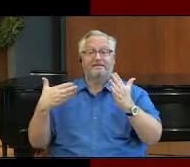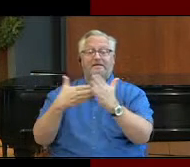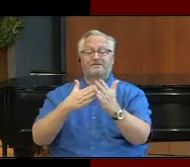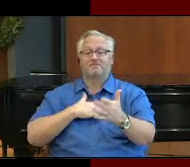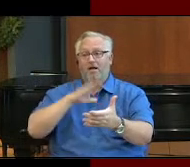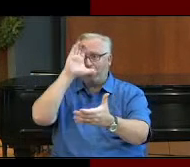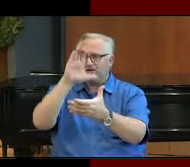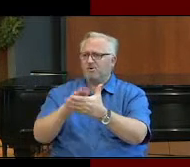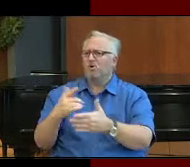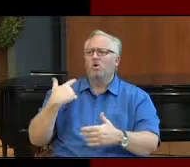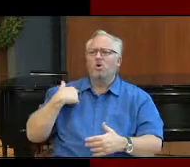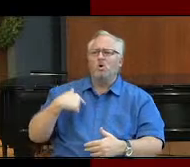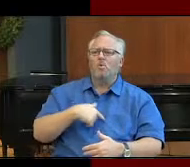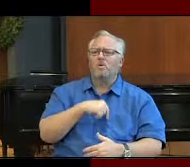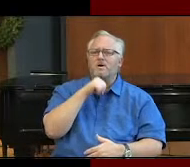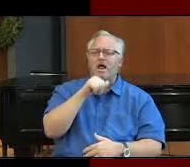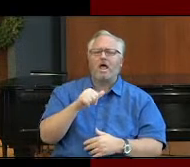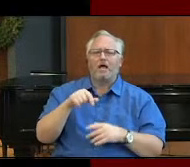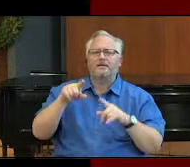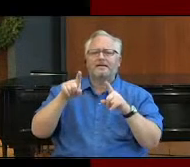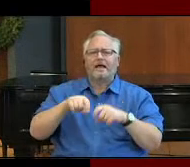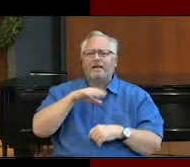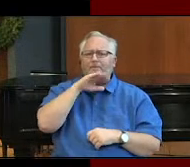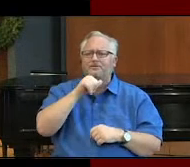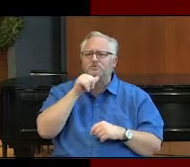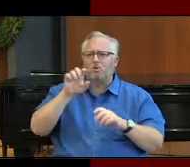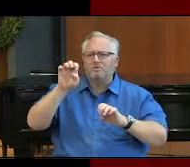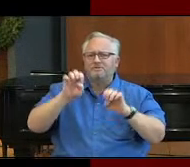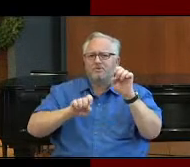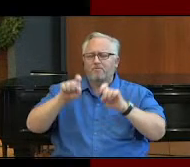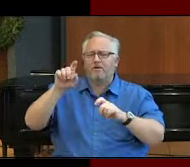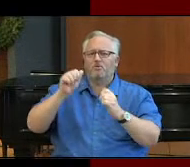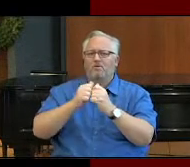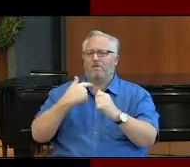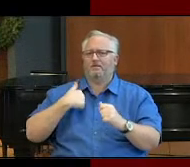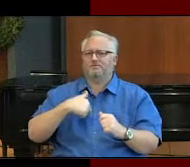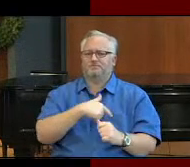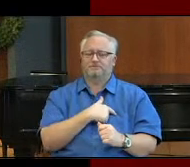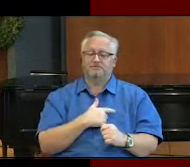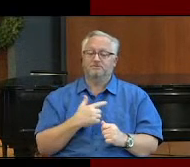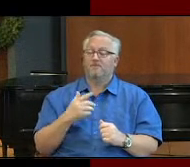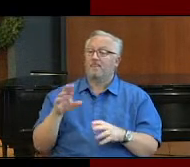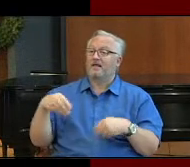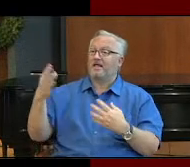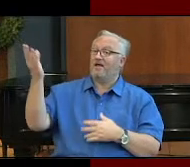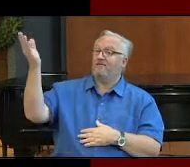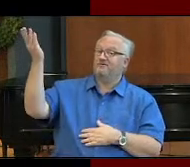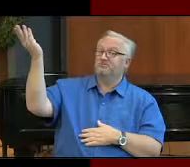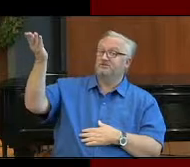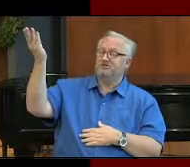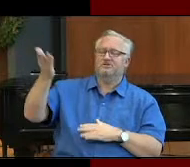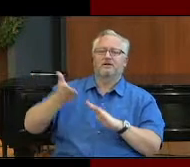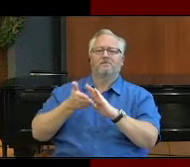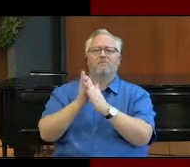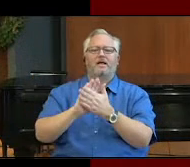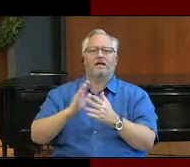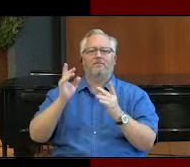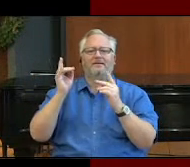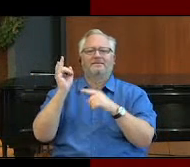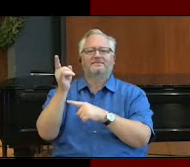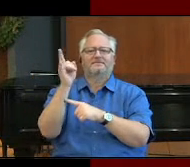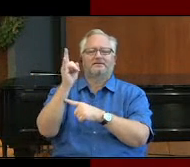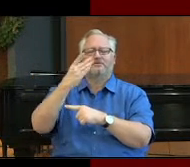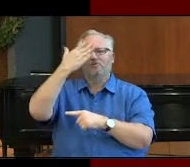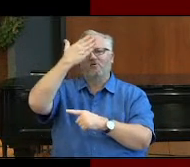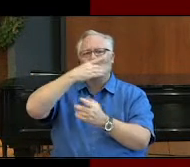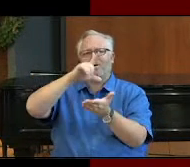"We are not guinea pigs, don't experiment on us." I gave a speech which was instantly became front page news in all